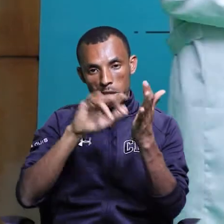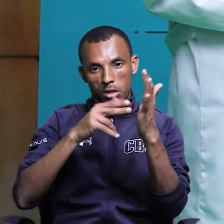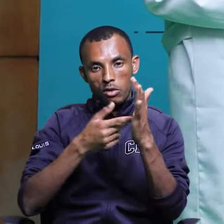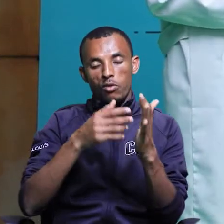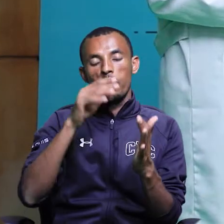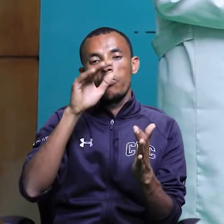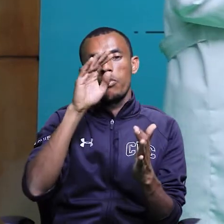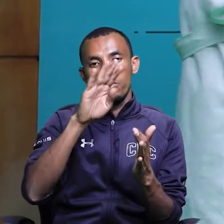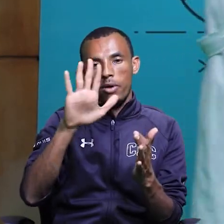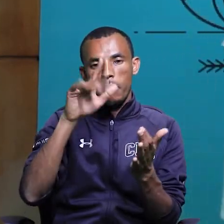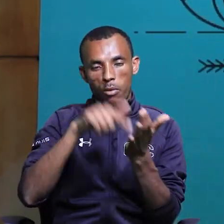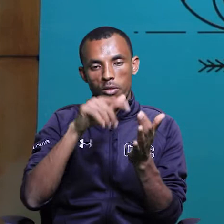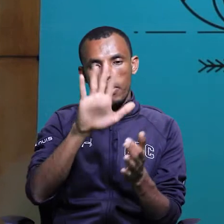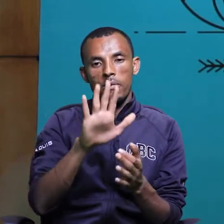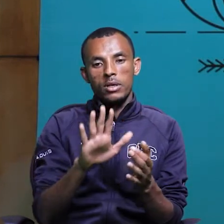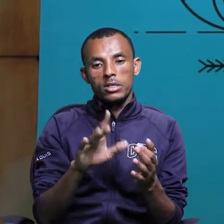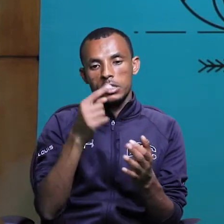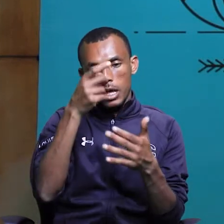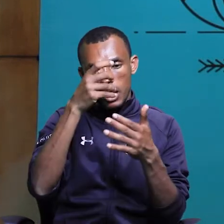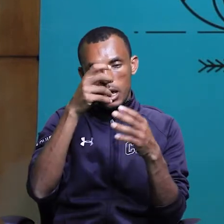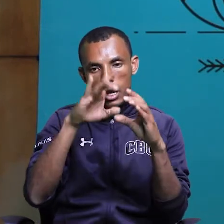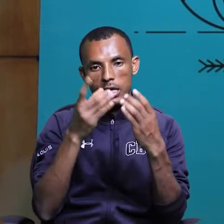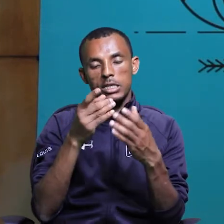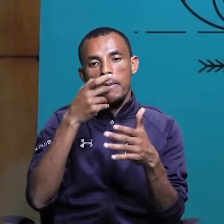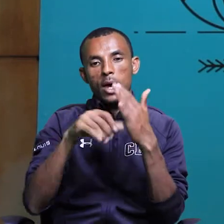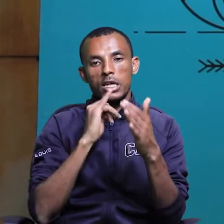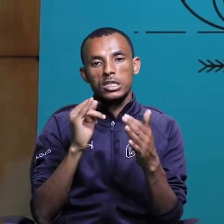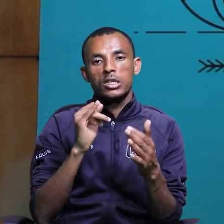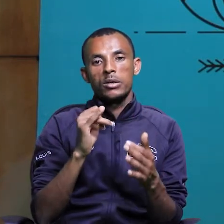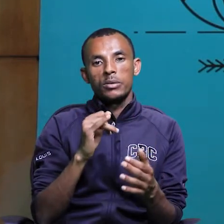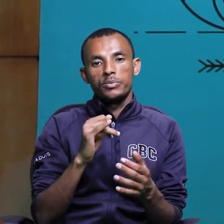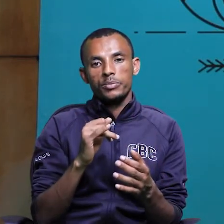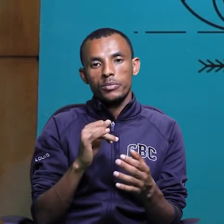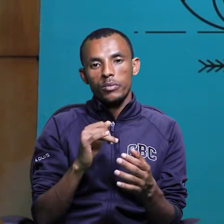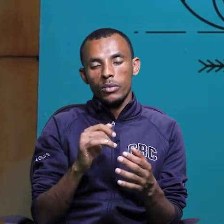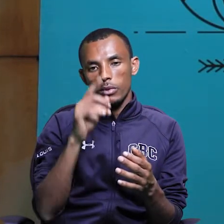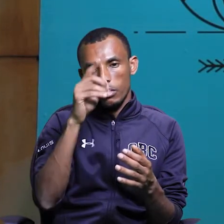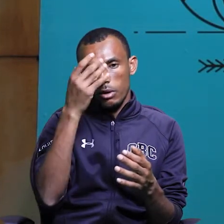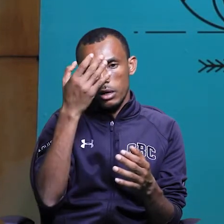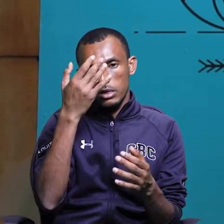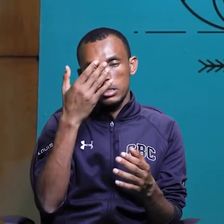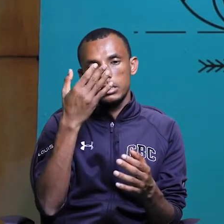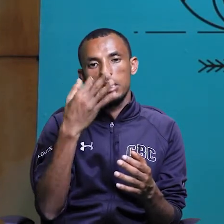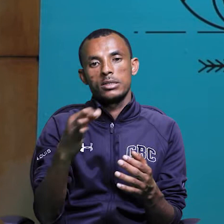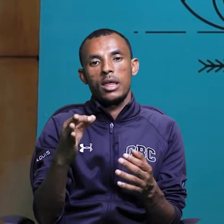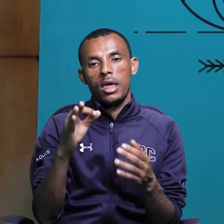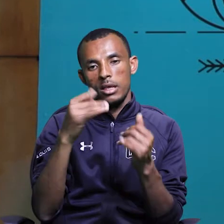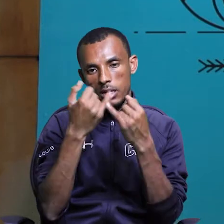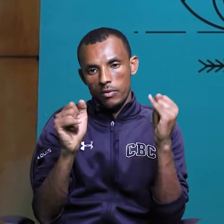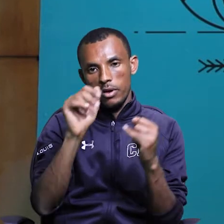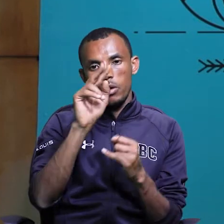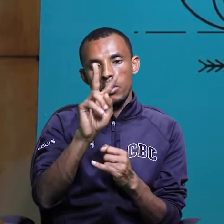For the second class, the class mark is 55 plus 64, 119. When it was added up, divided by